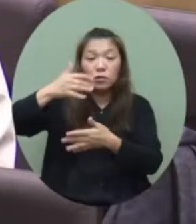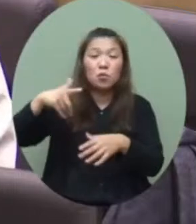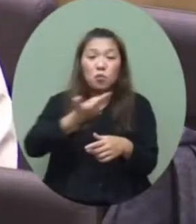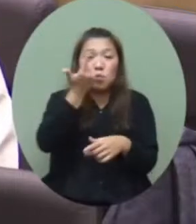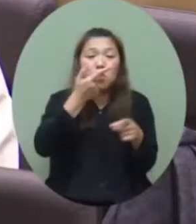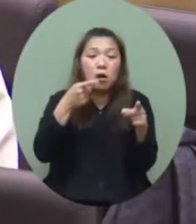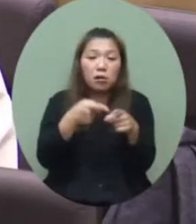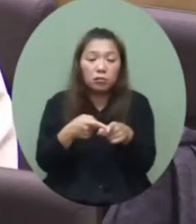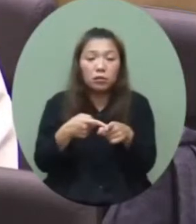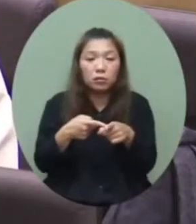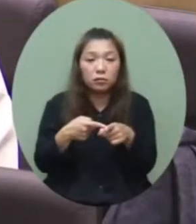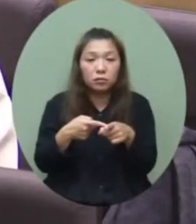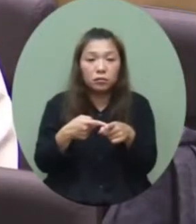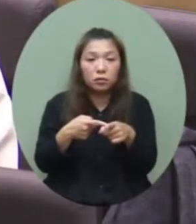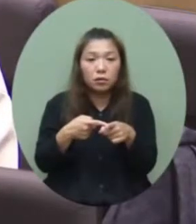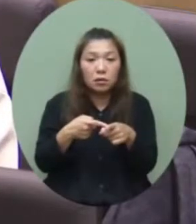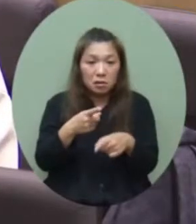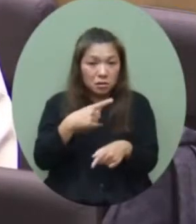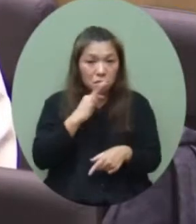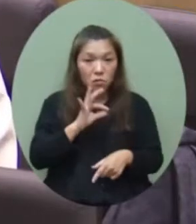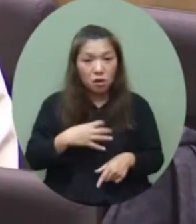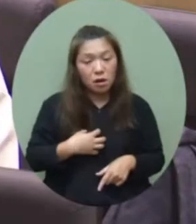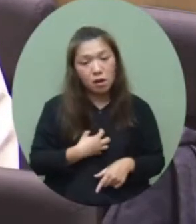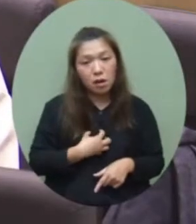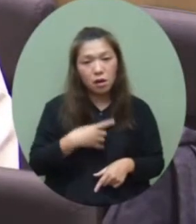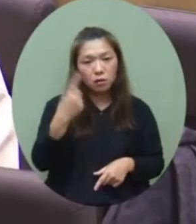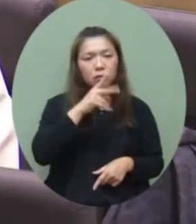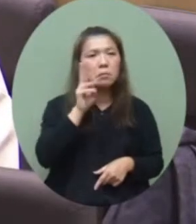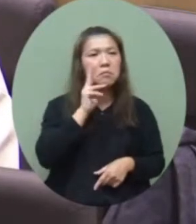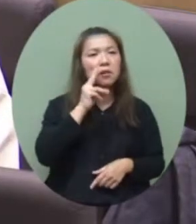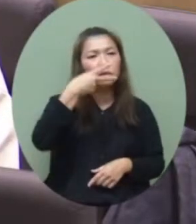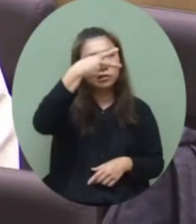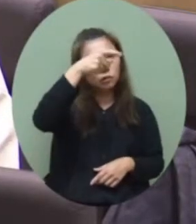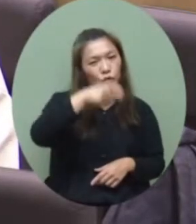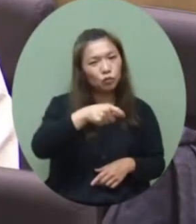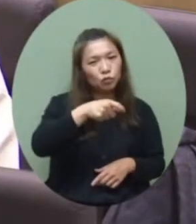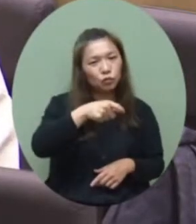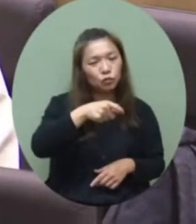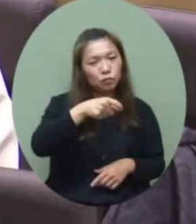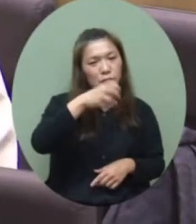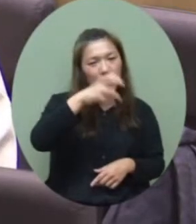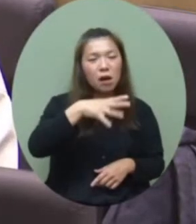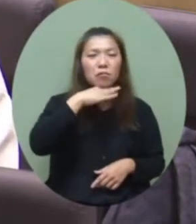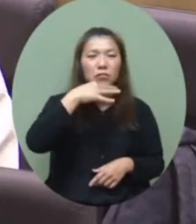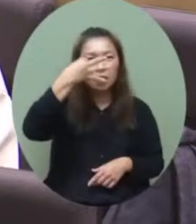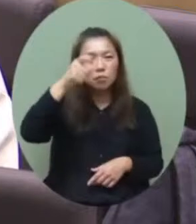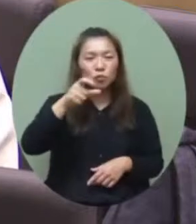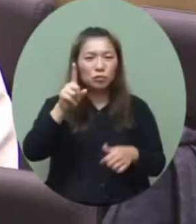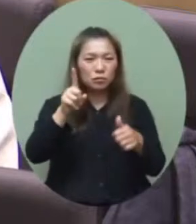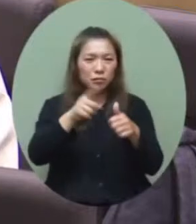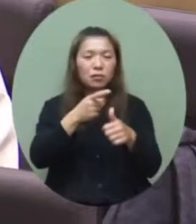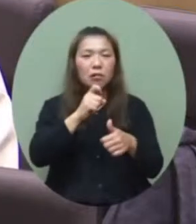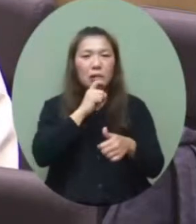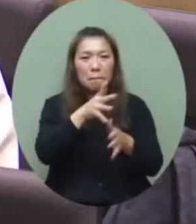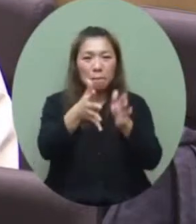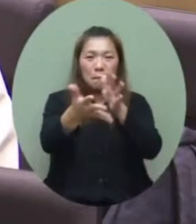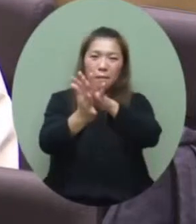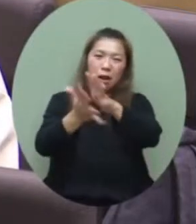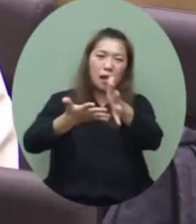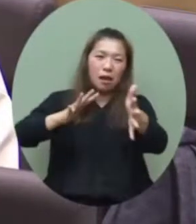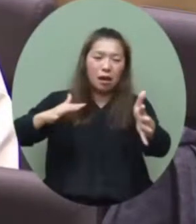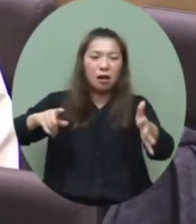also included some restaurants, whereas for residential buildings, there tends to be more subjects, more people living in the